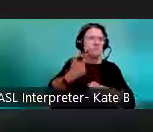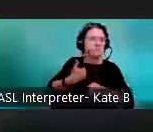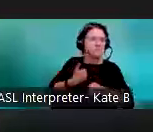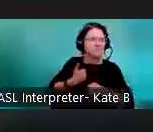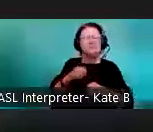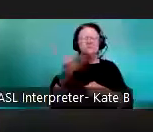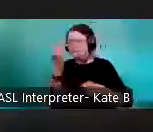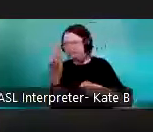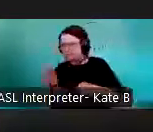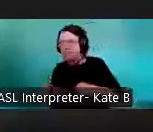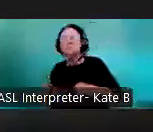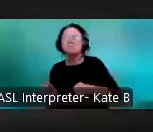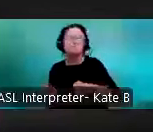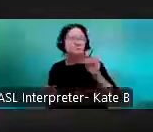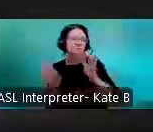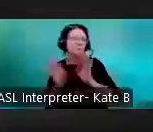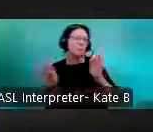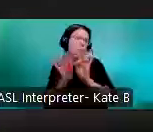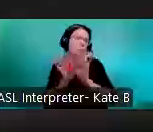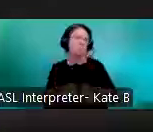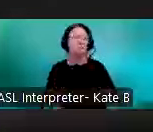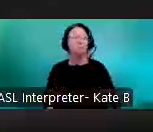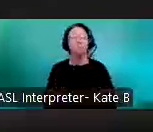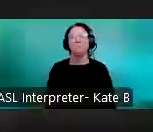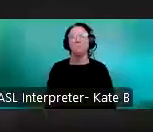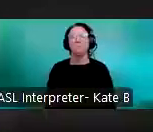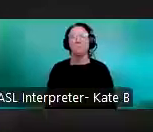for that. And those are important offices.